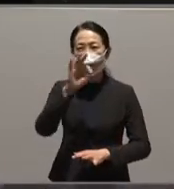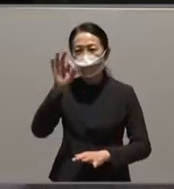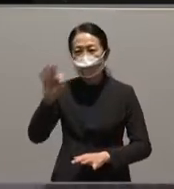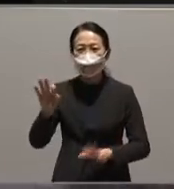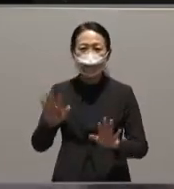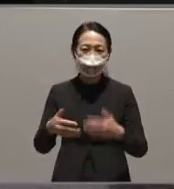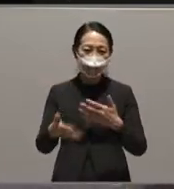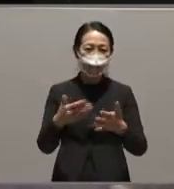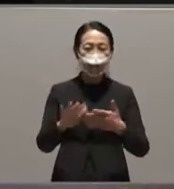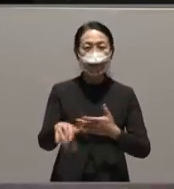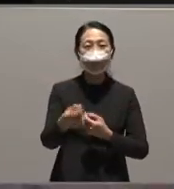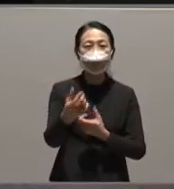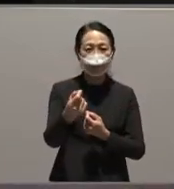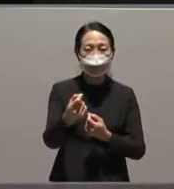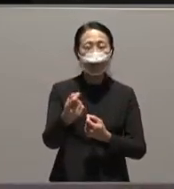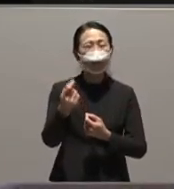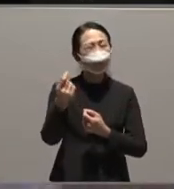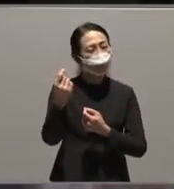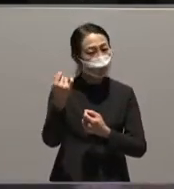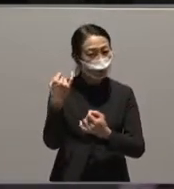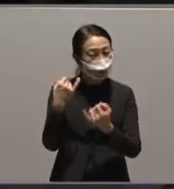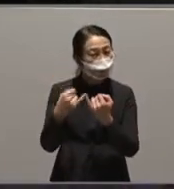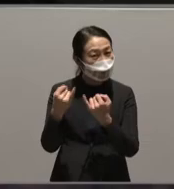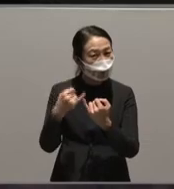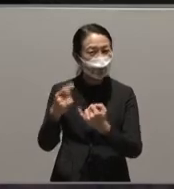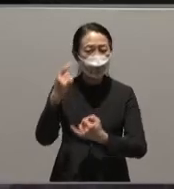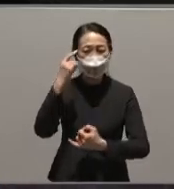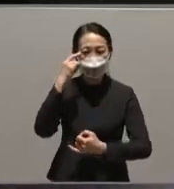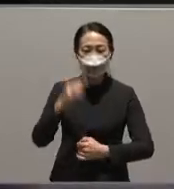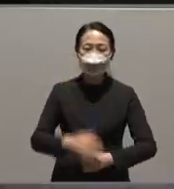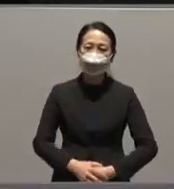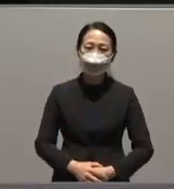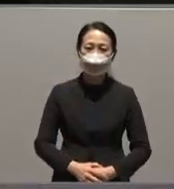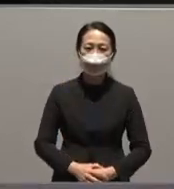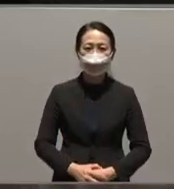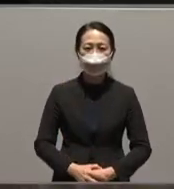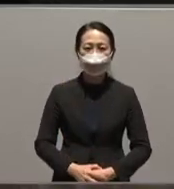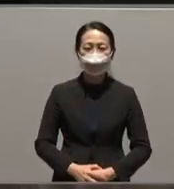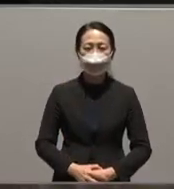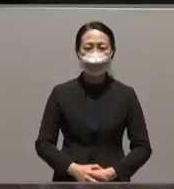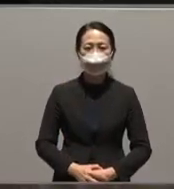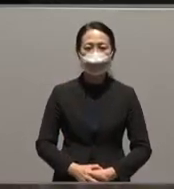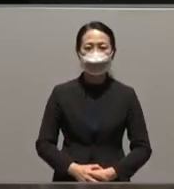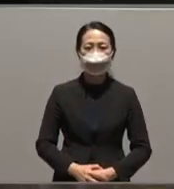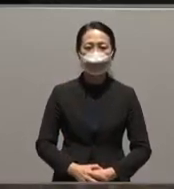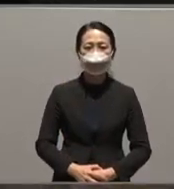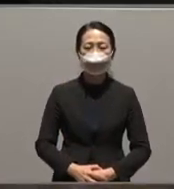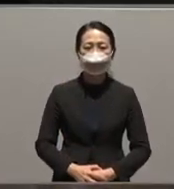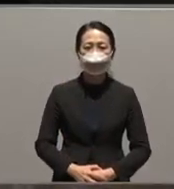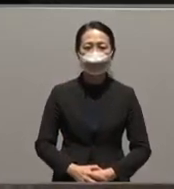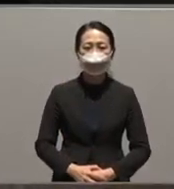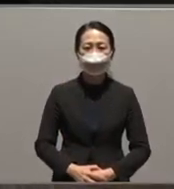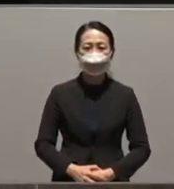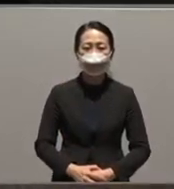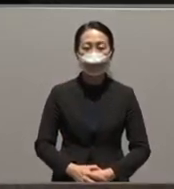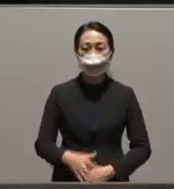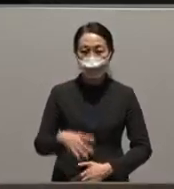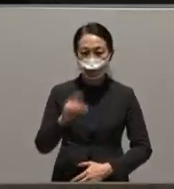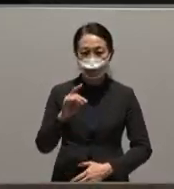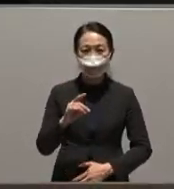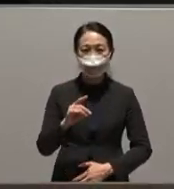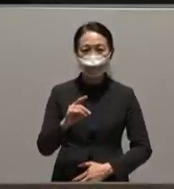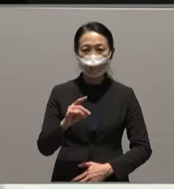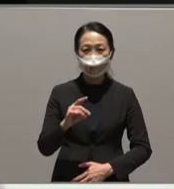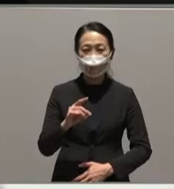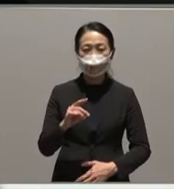eyes? That's what forest bathing is about, right? Huh? The first, you touch the tree by your